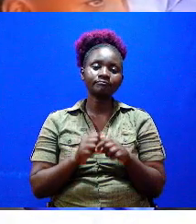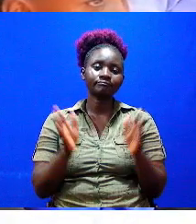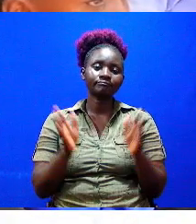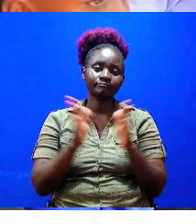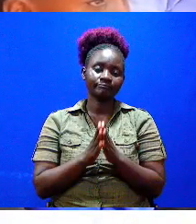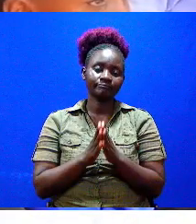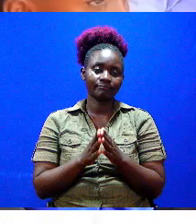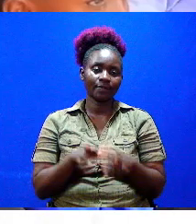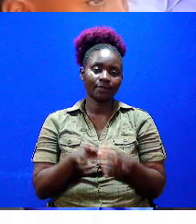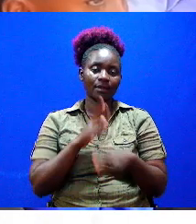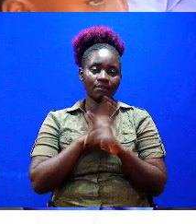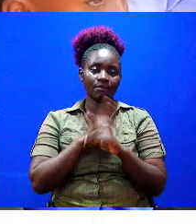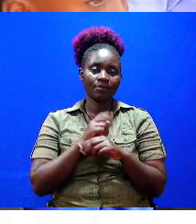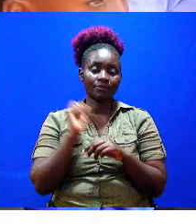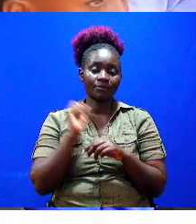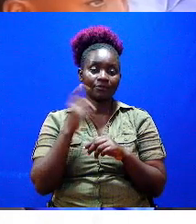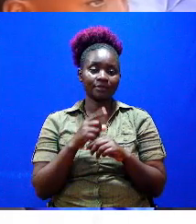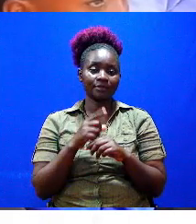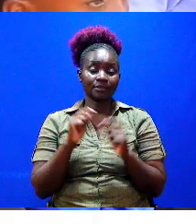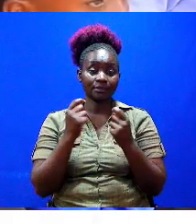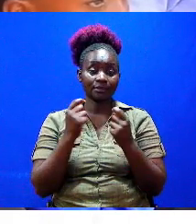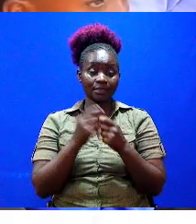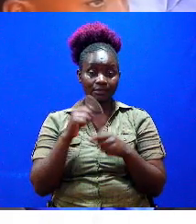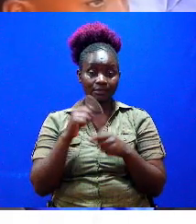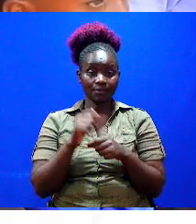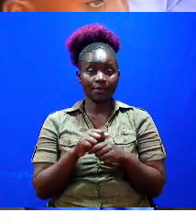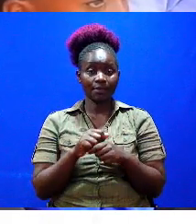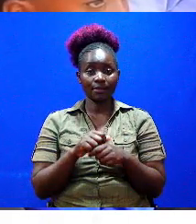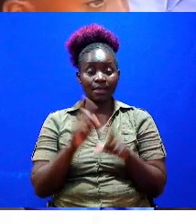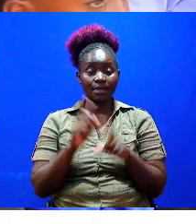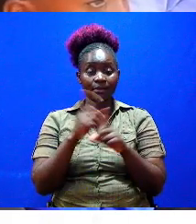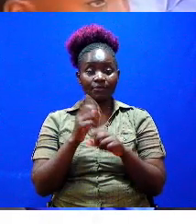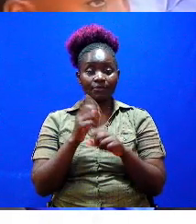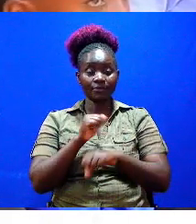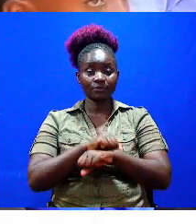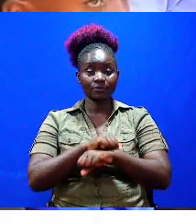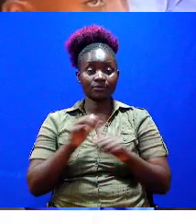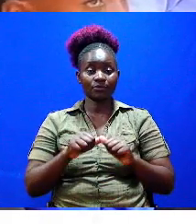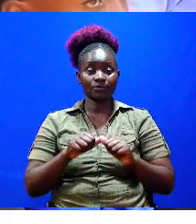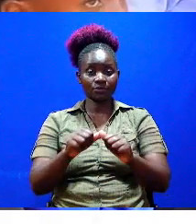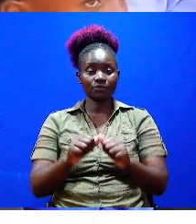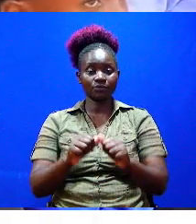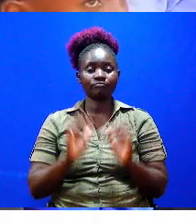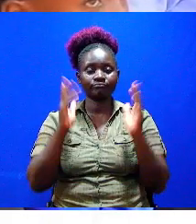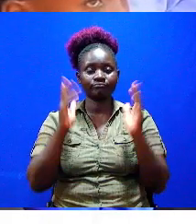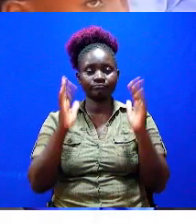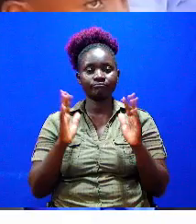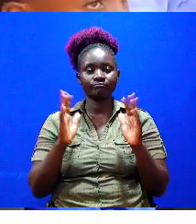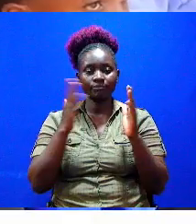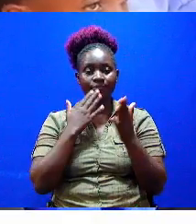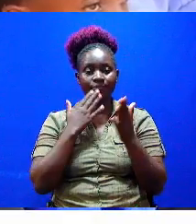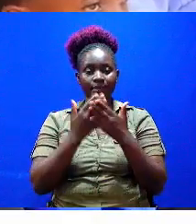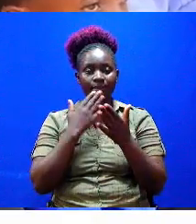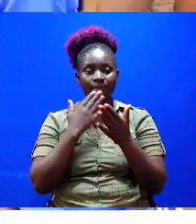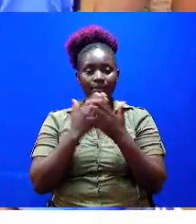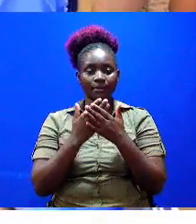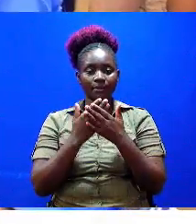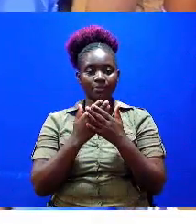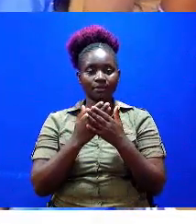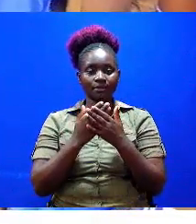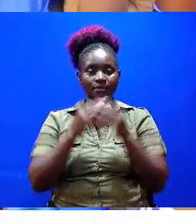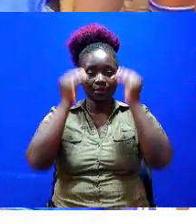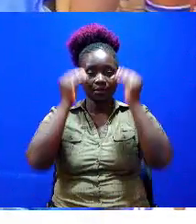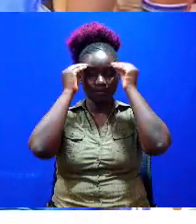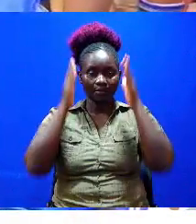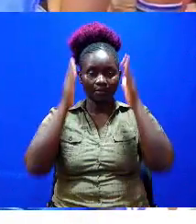timoko bweru sayo mutinyo yiga bono ni go chiskuru ao chigendete gukora umuyigabo gwakera aboroki wabali bakora bya asamatema